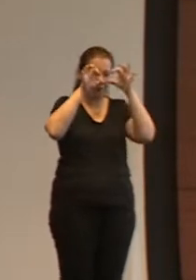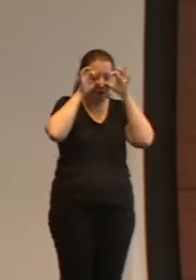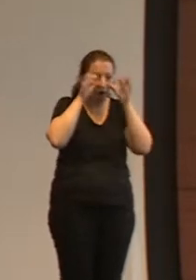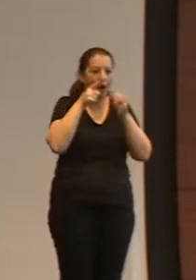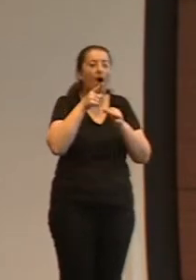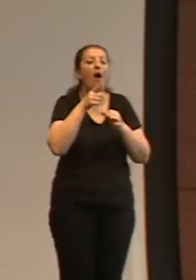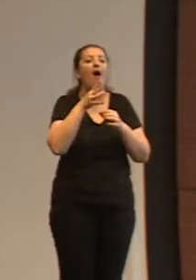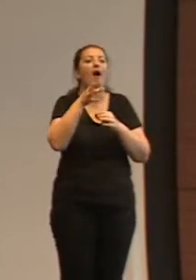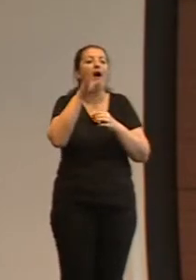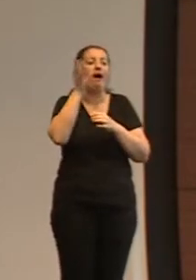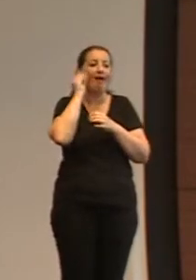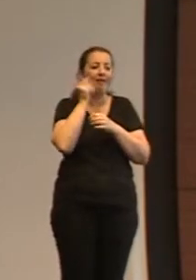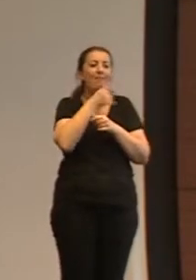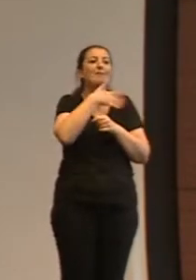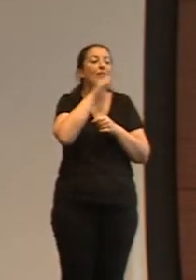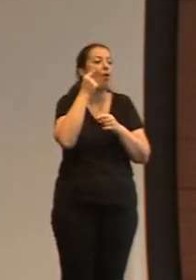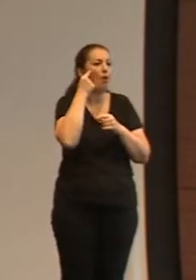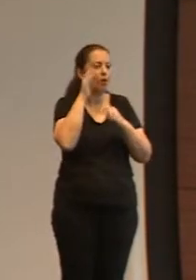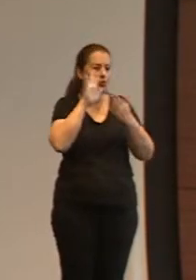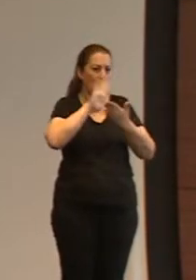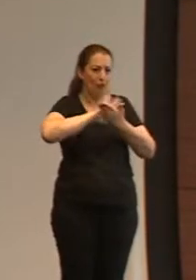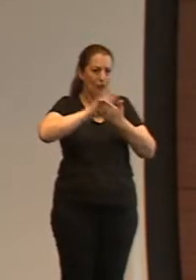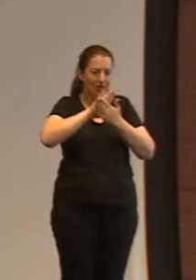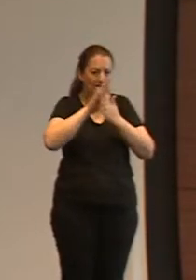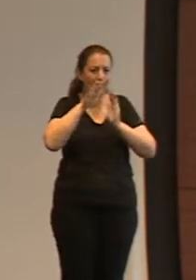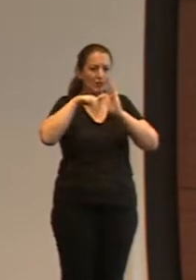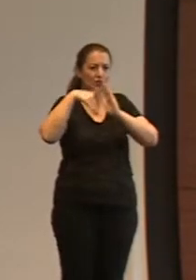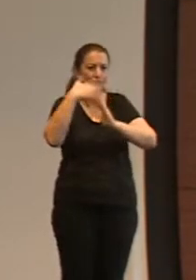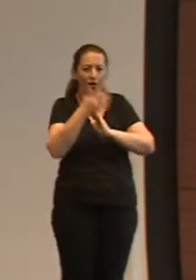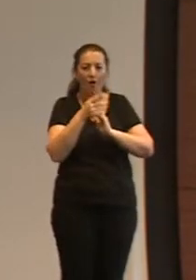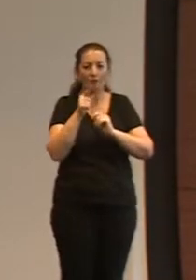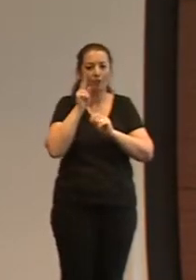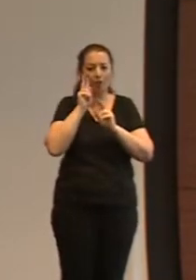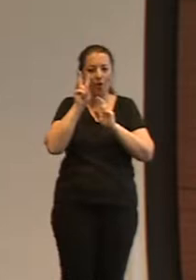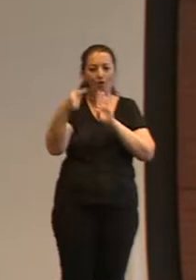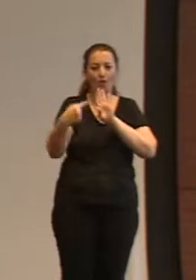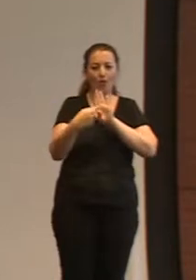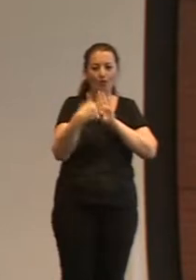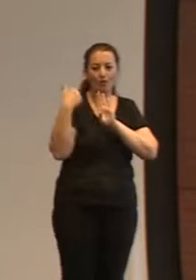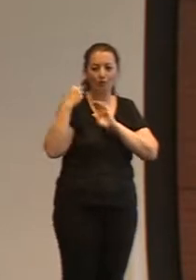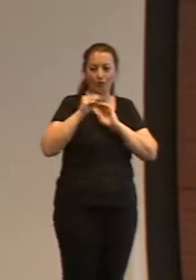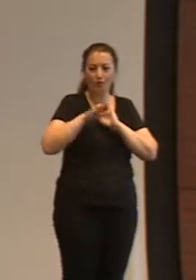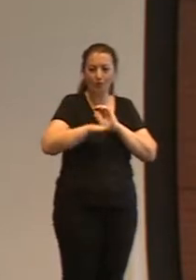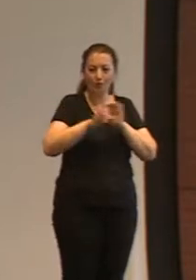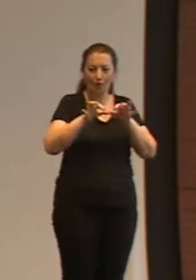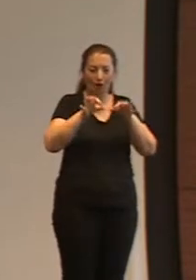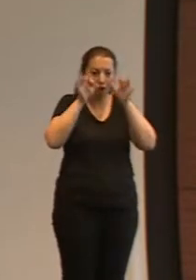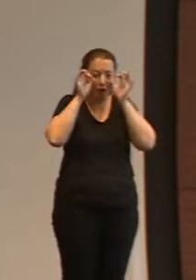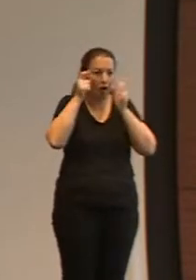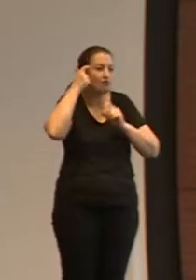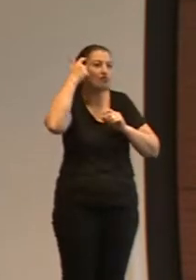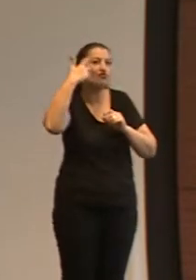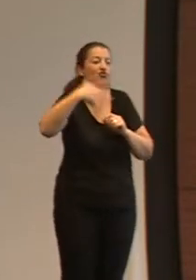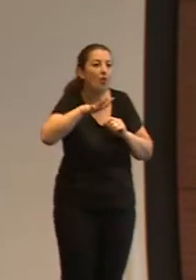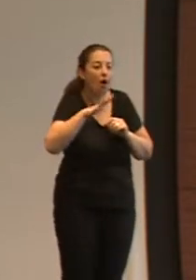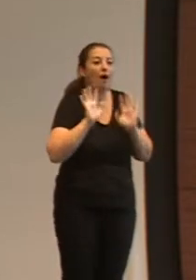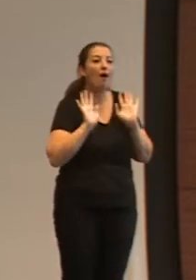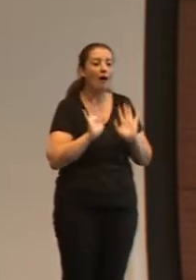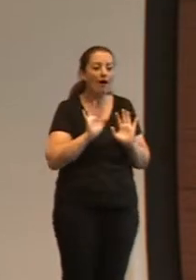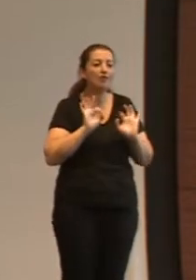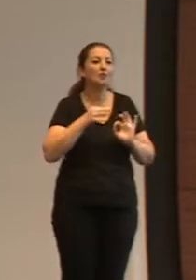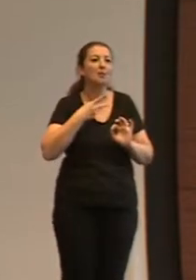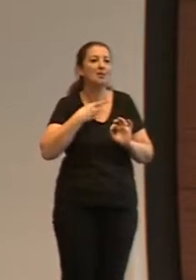else but now we use new glasses to diagnose that and you see